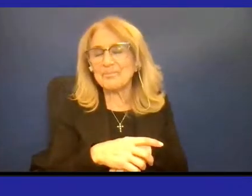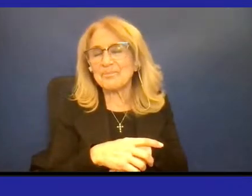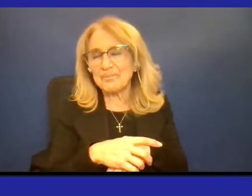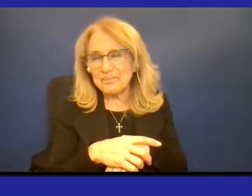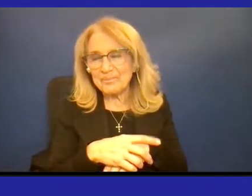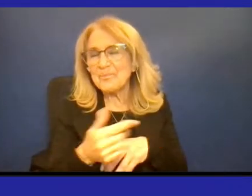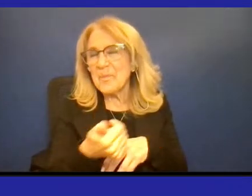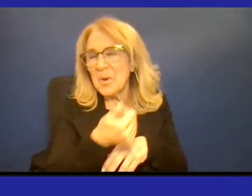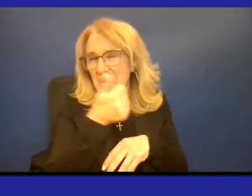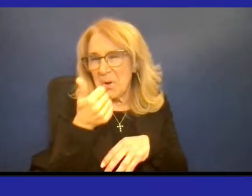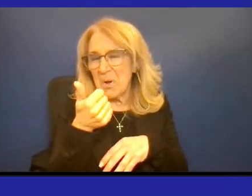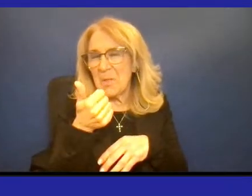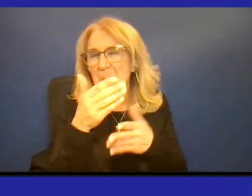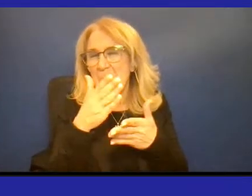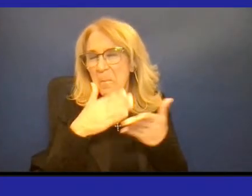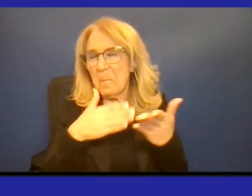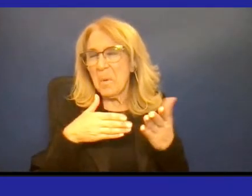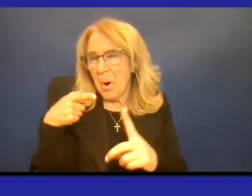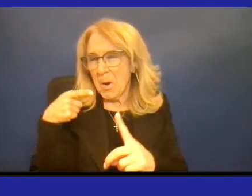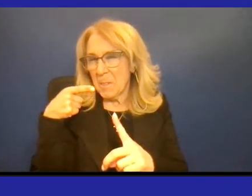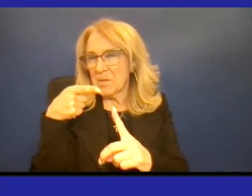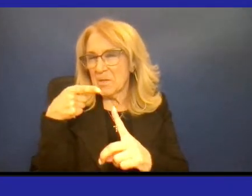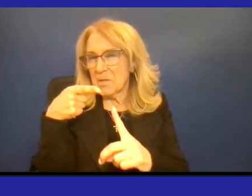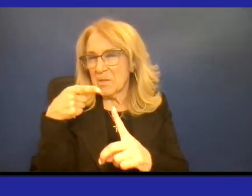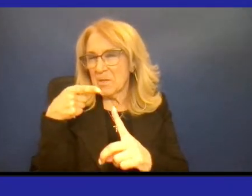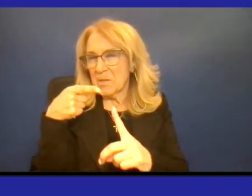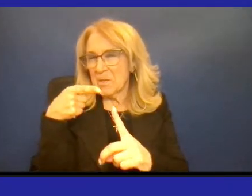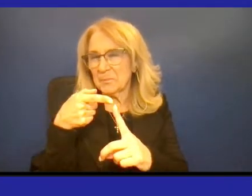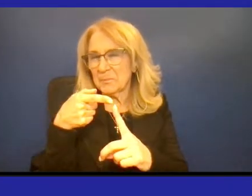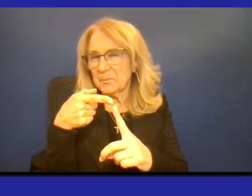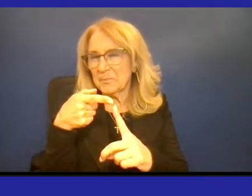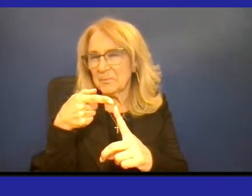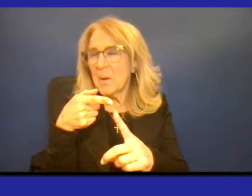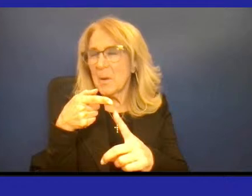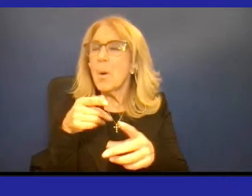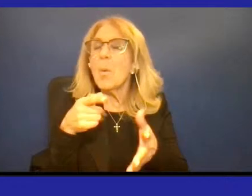of the target we want to look at, is what is that perfect balance.